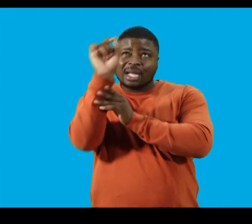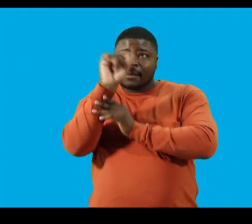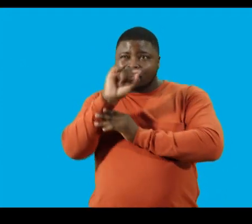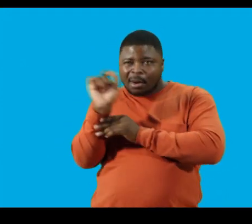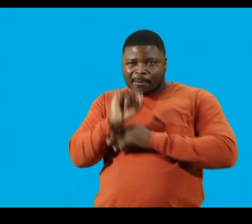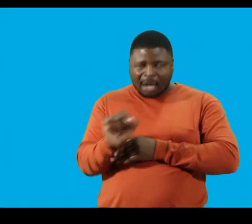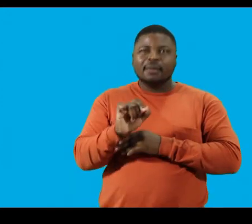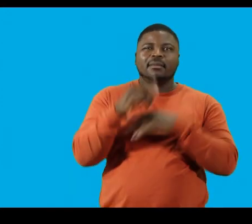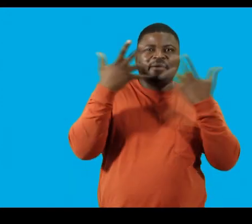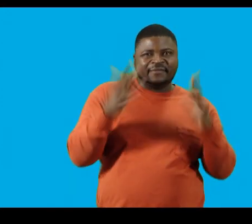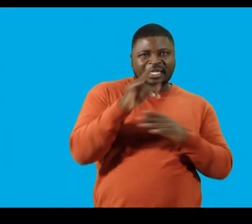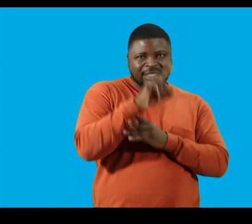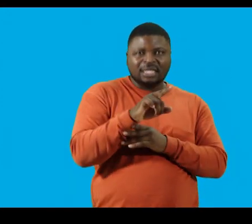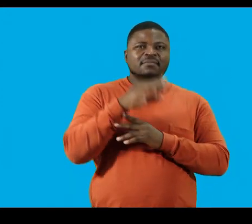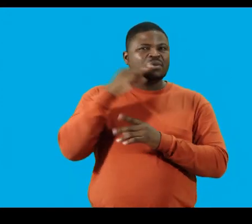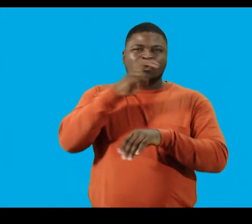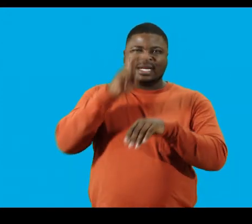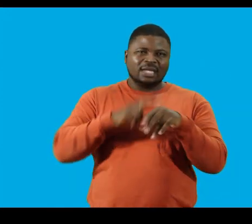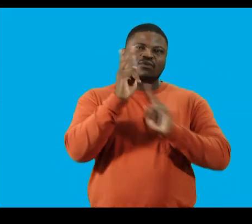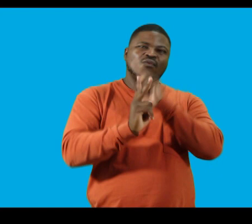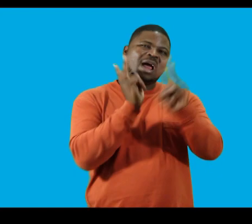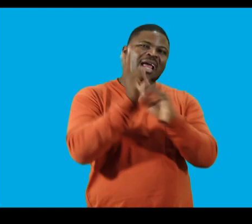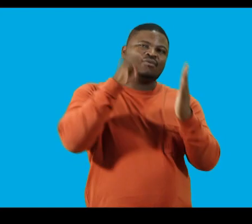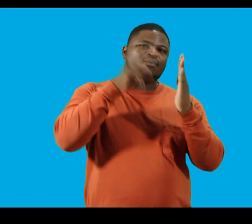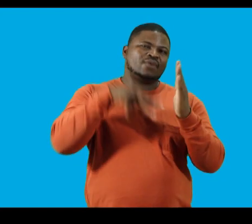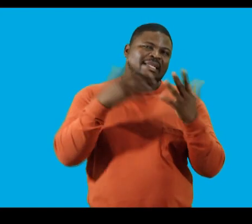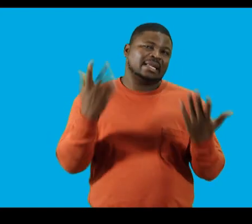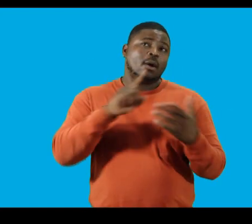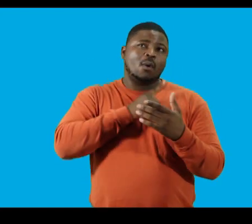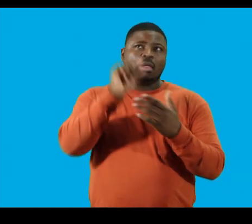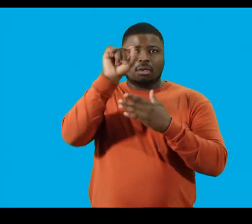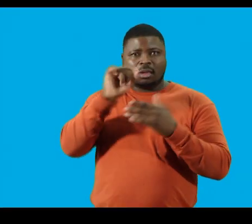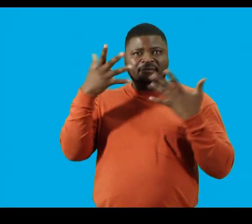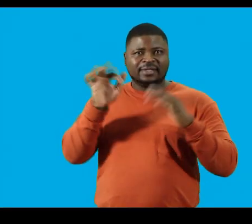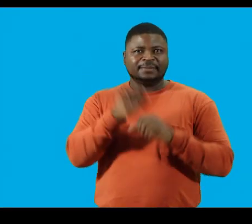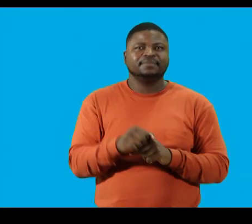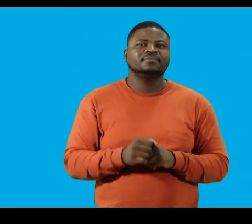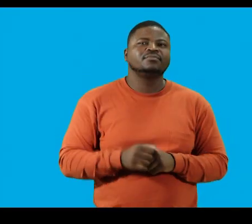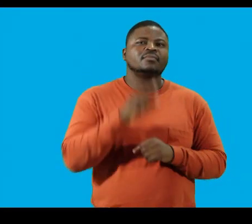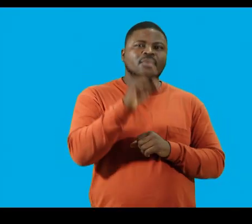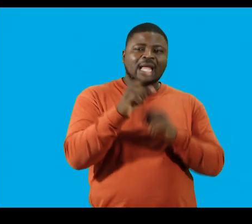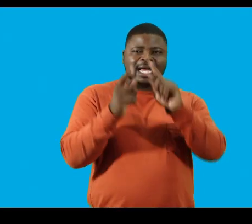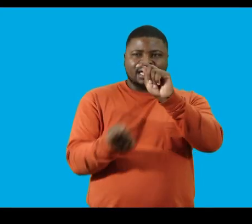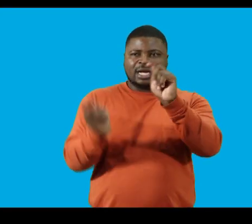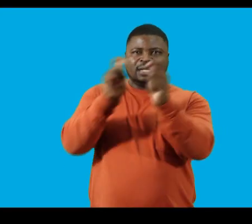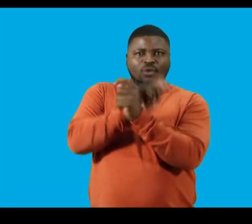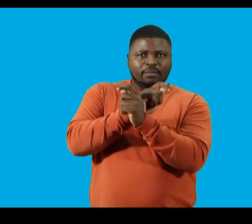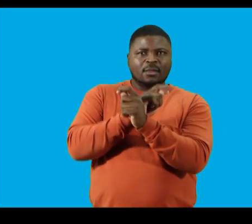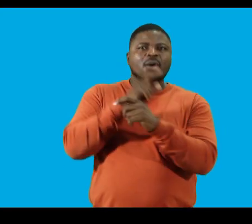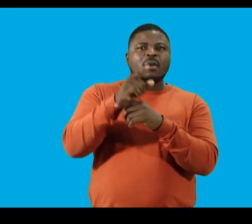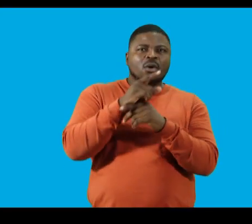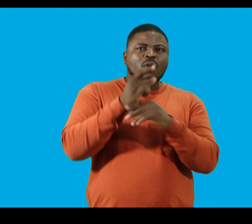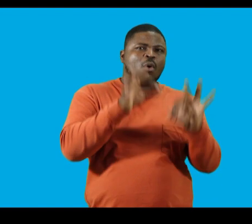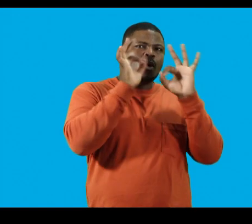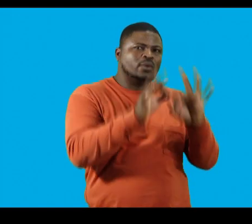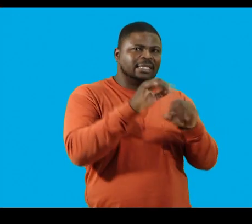your keywords so that you don't need to reread everything all the time. Round correctly and